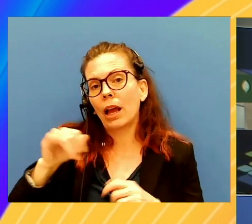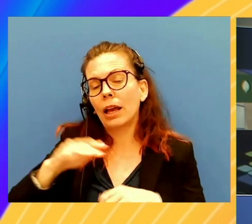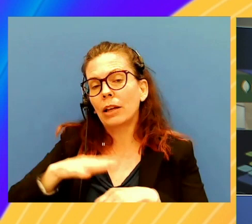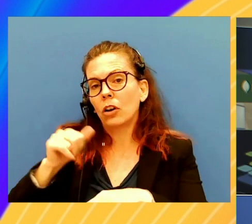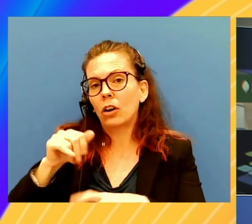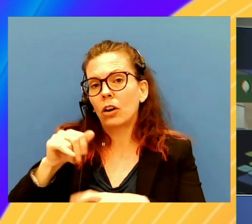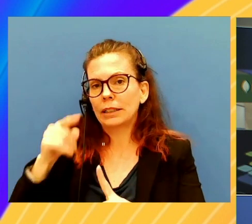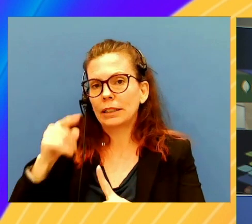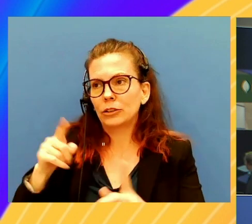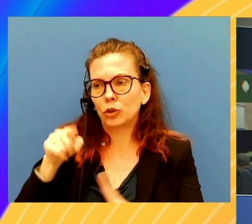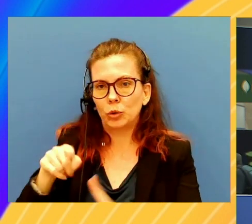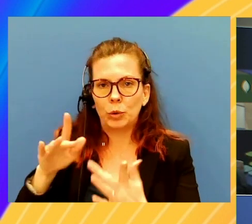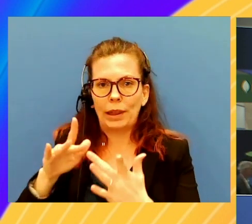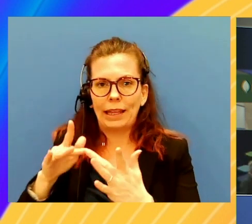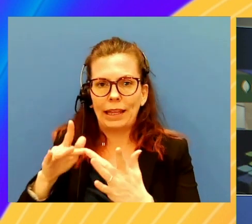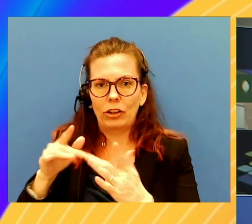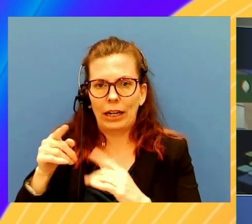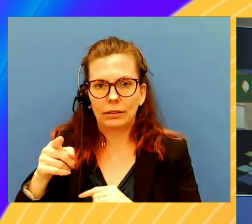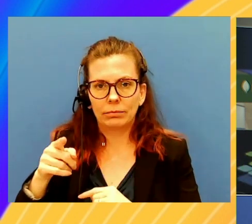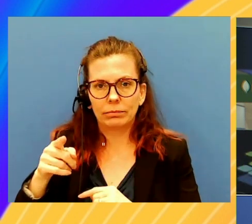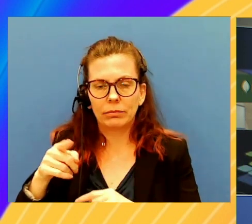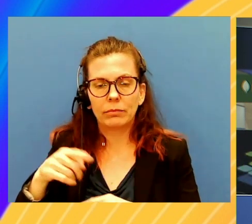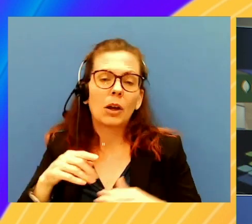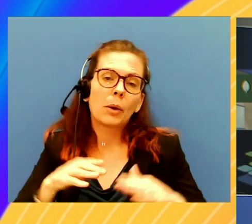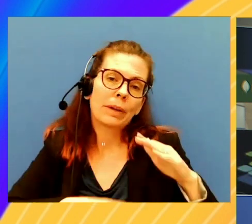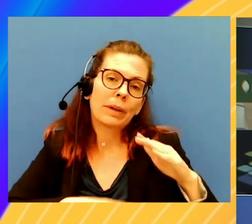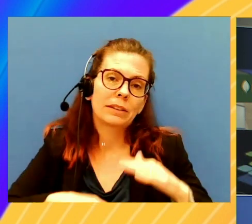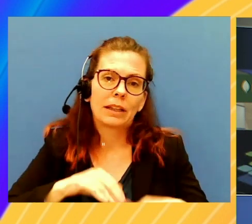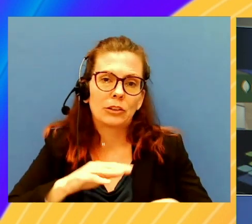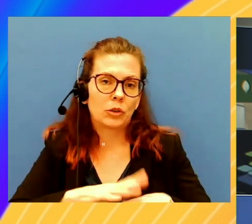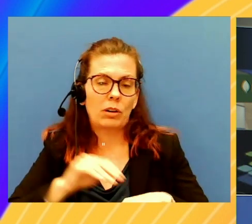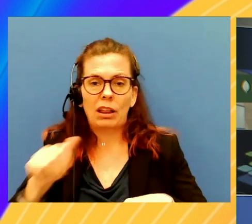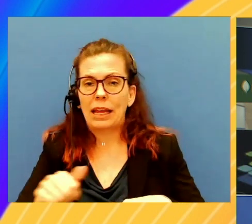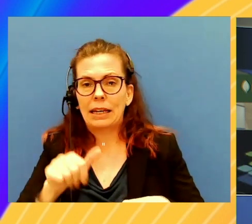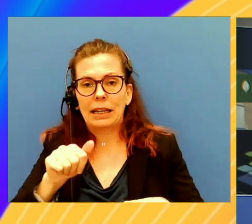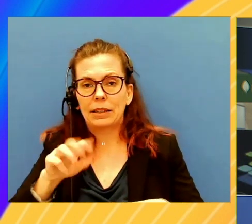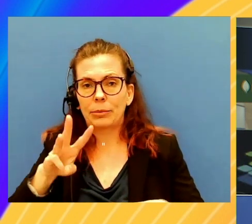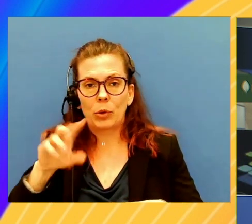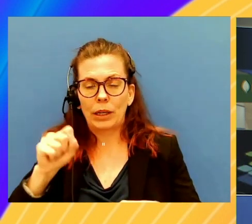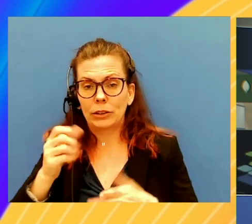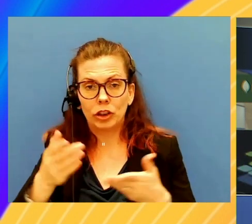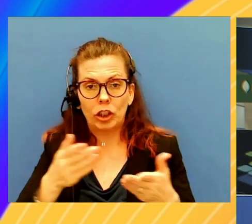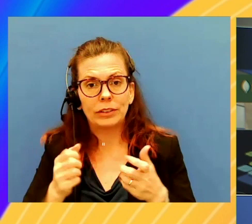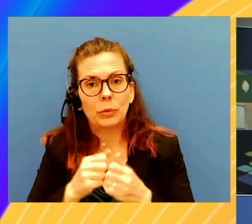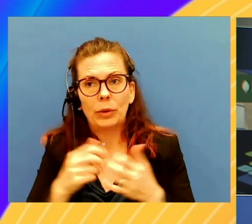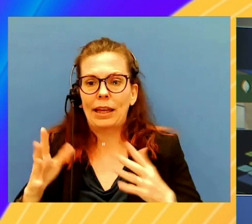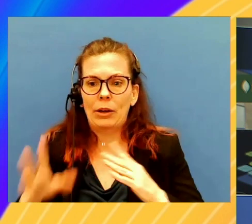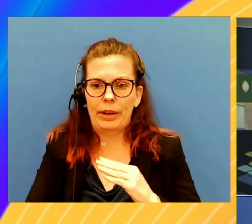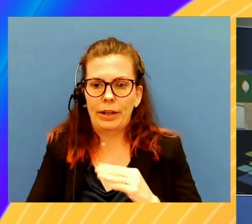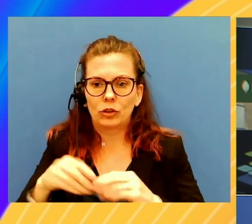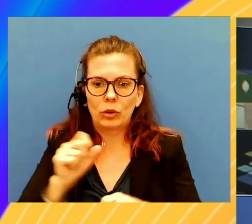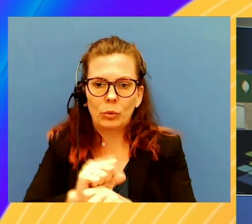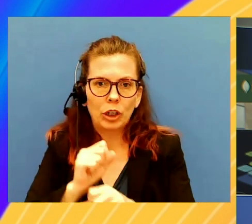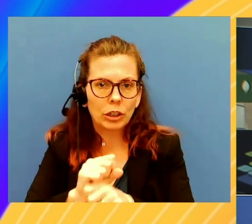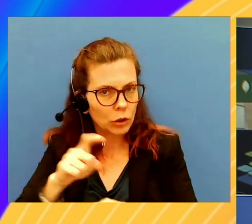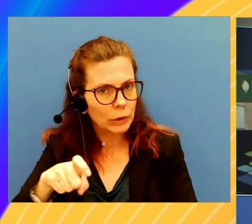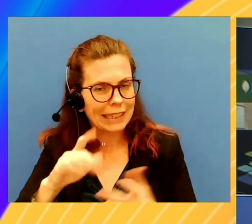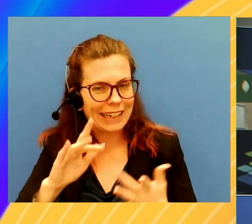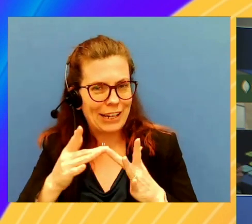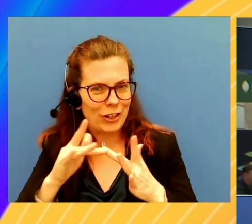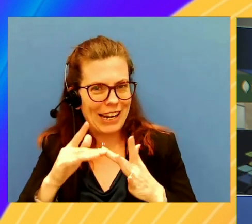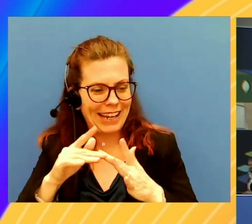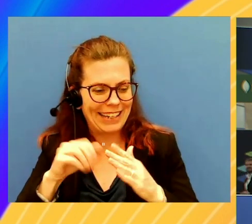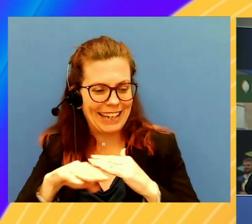to the internet. So basically to call any AWS service without any extra work, you would need internet